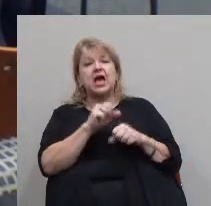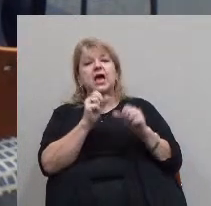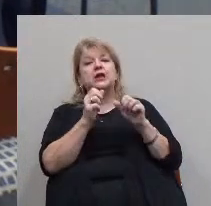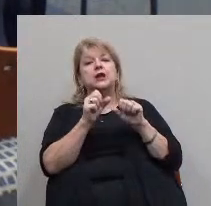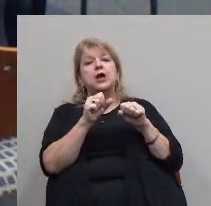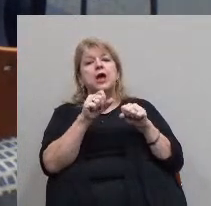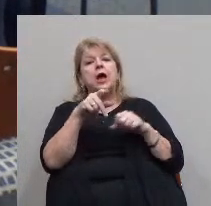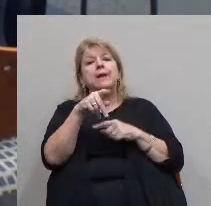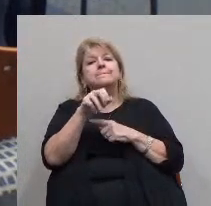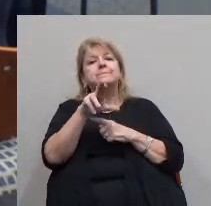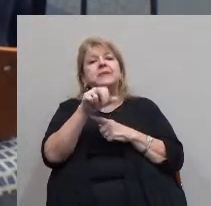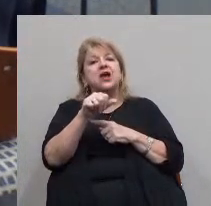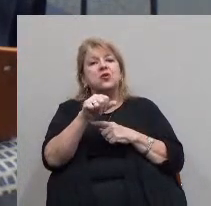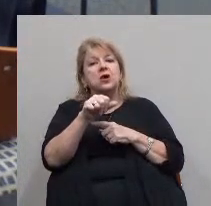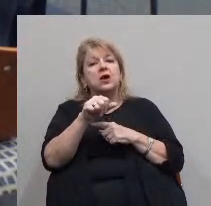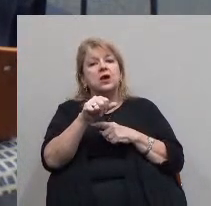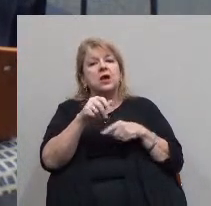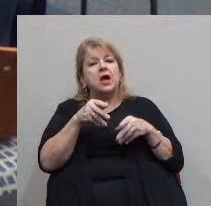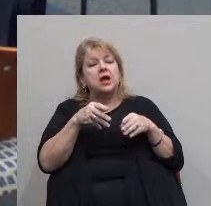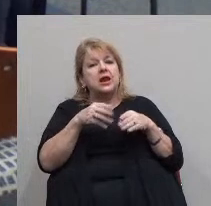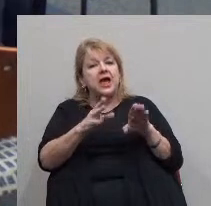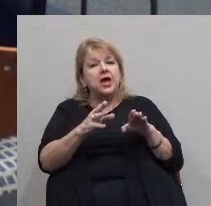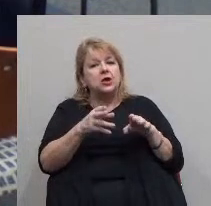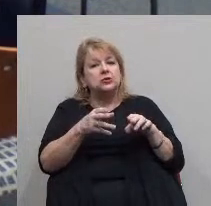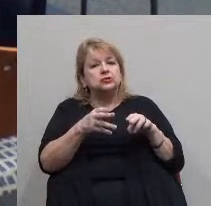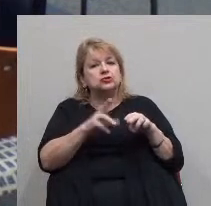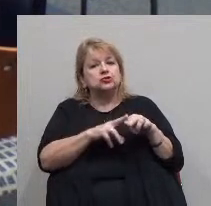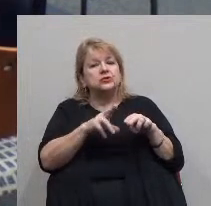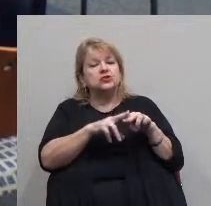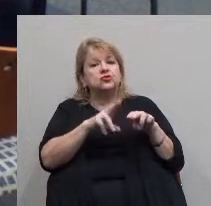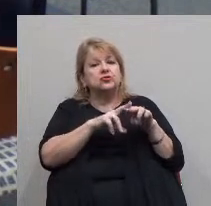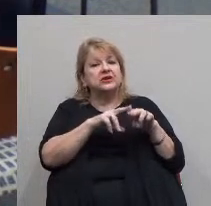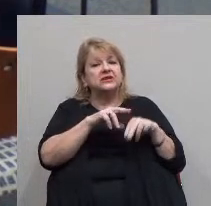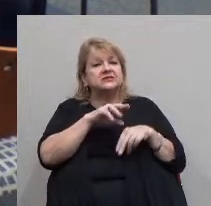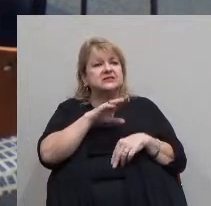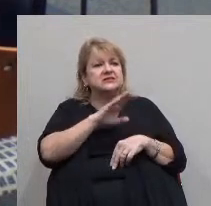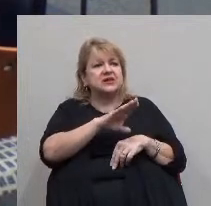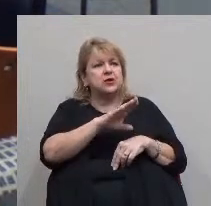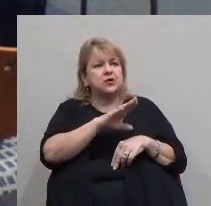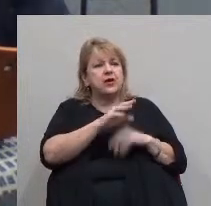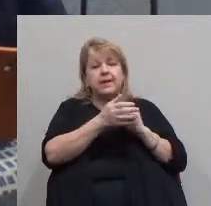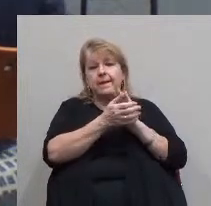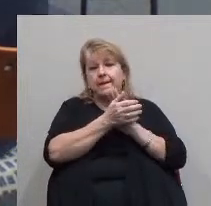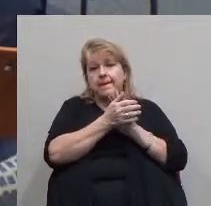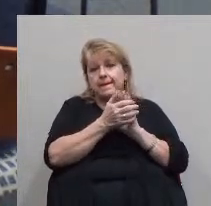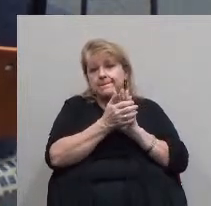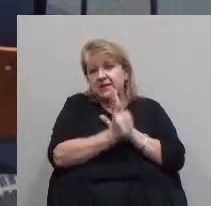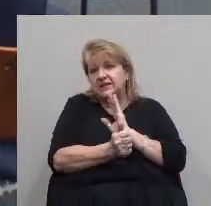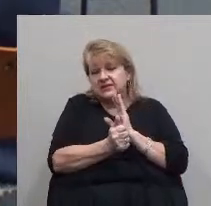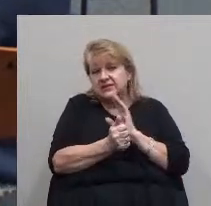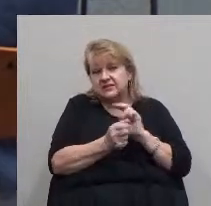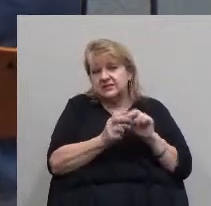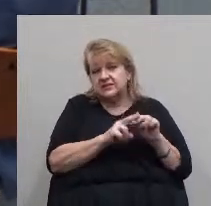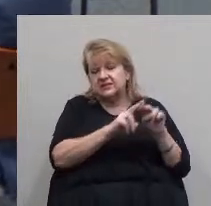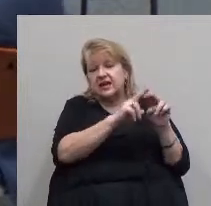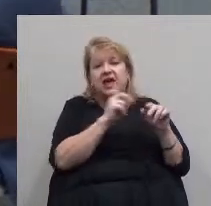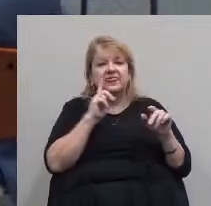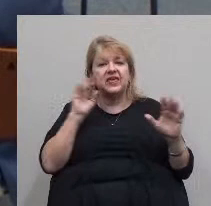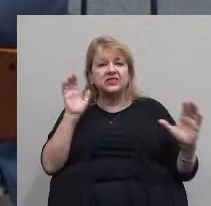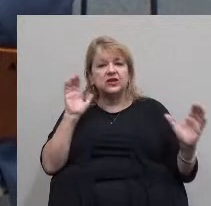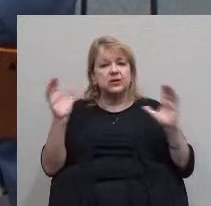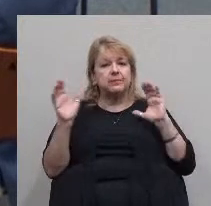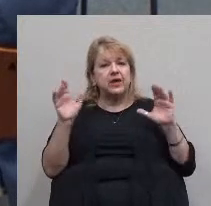ability to increase the responsibilities for the individuals. And I say that because I think the comparison